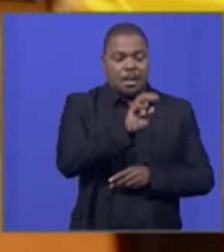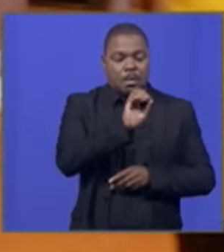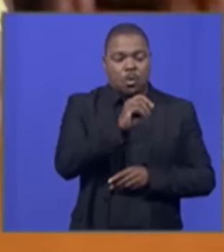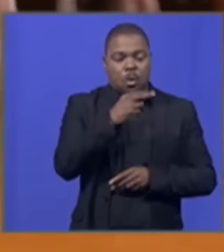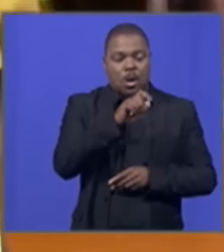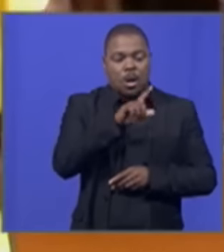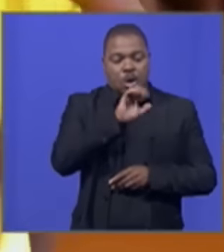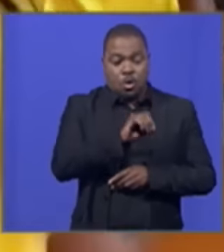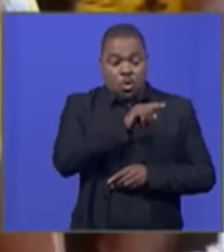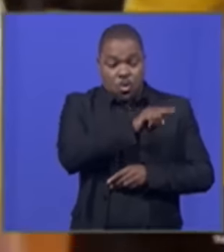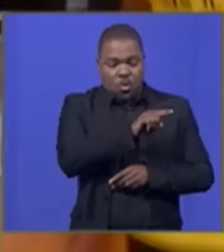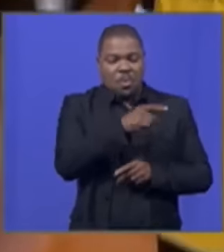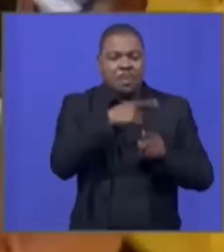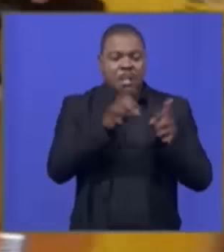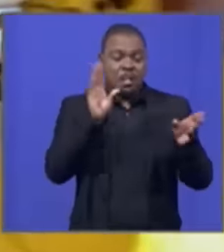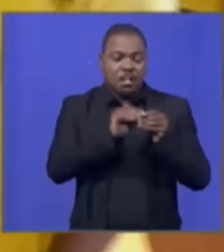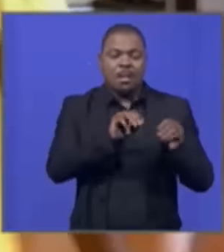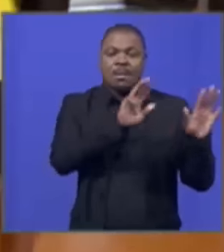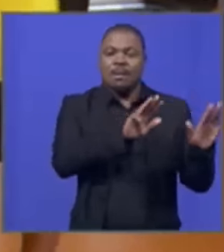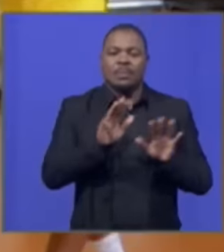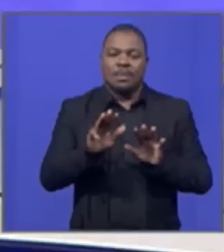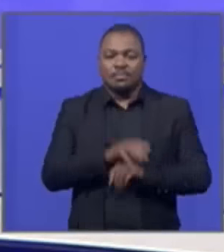tše 10